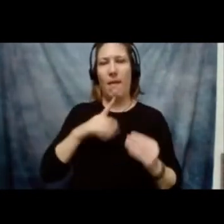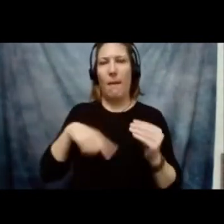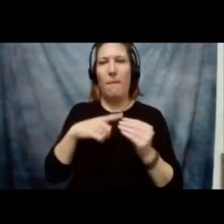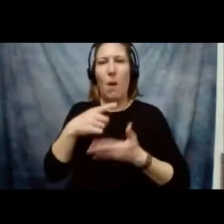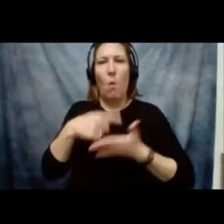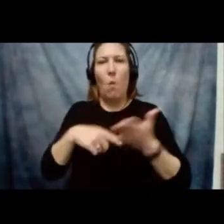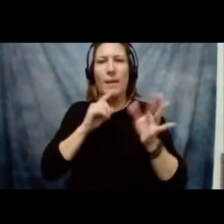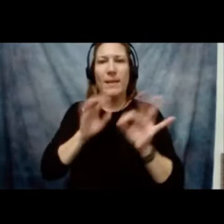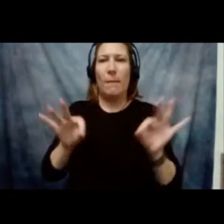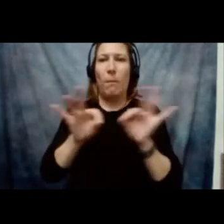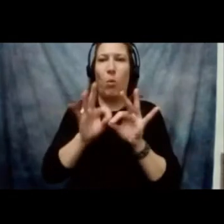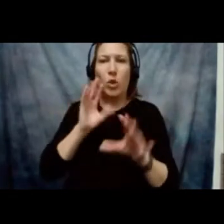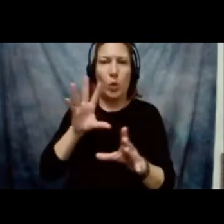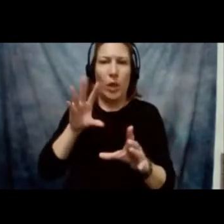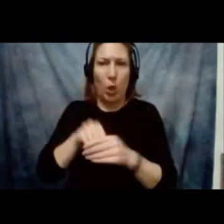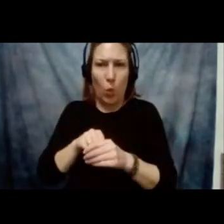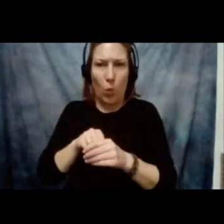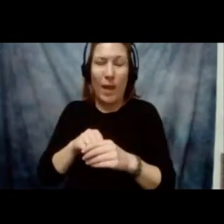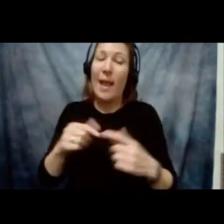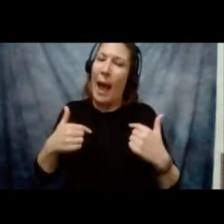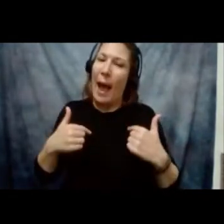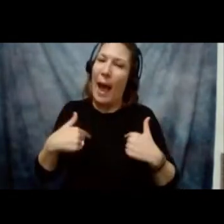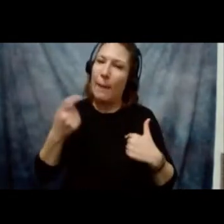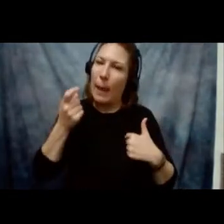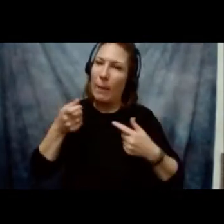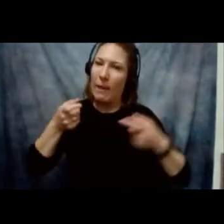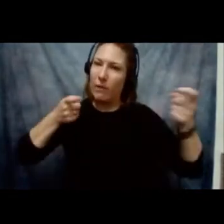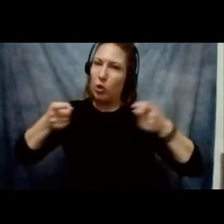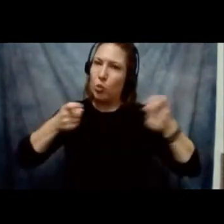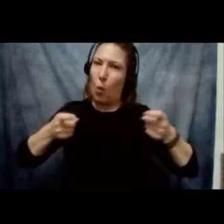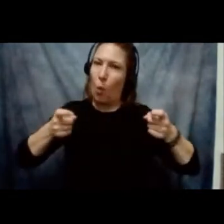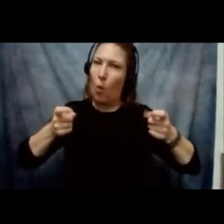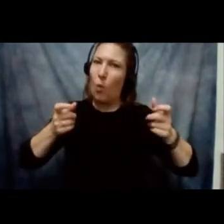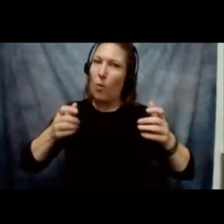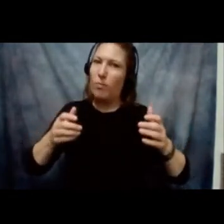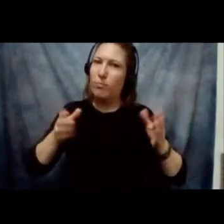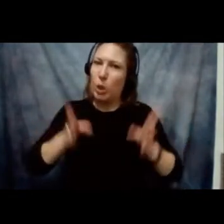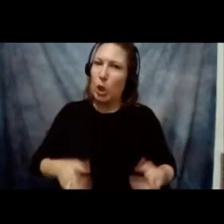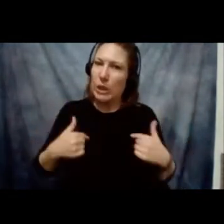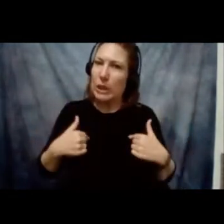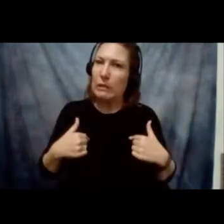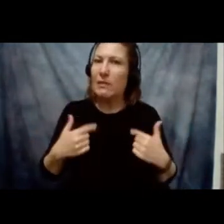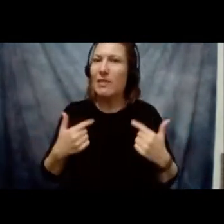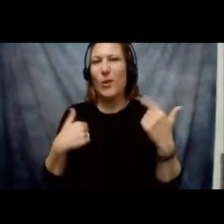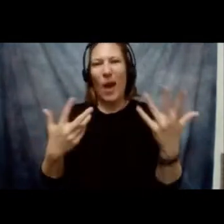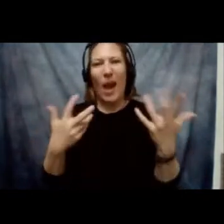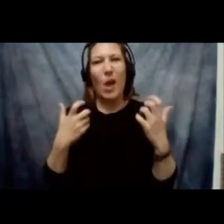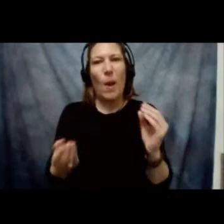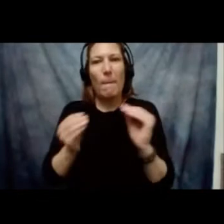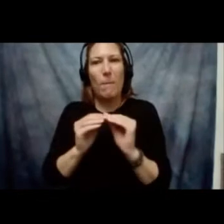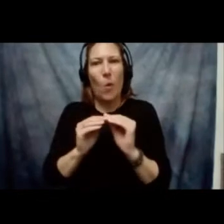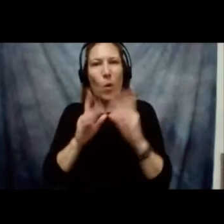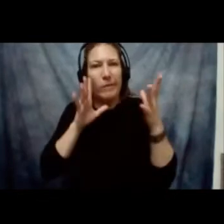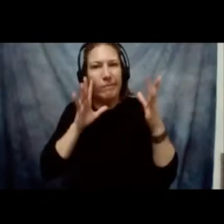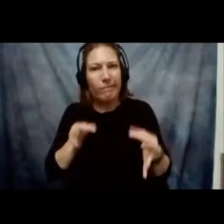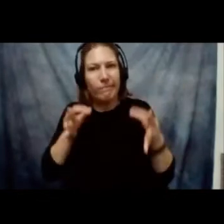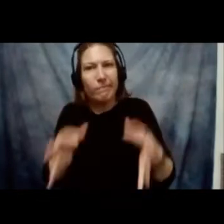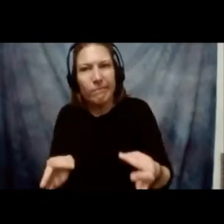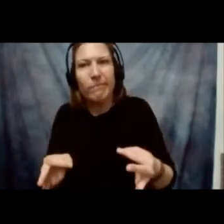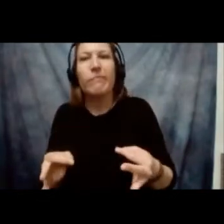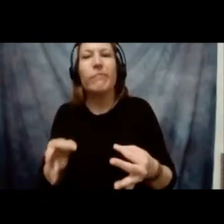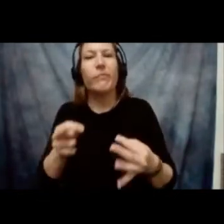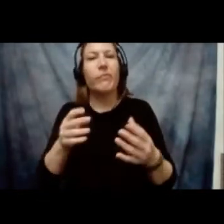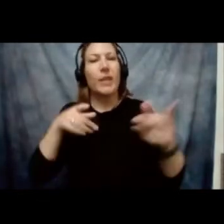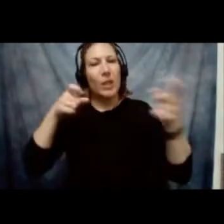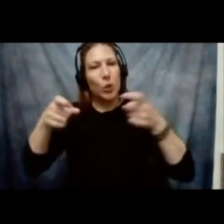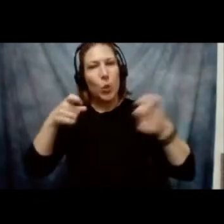freak. So I personally would want a little bit more control over what we choose to say and not